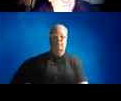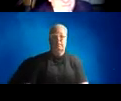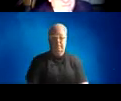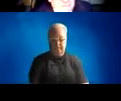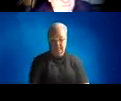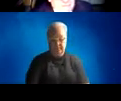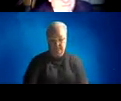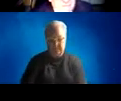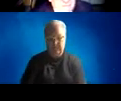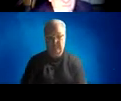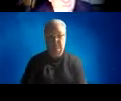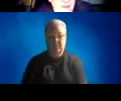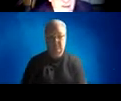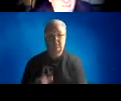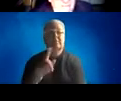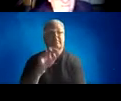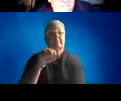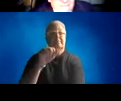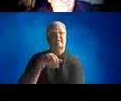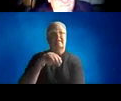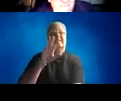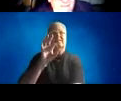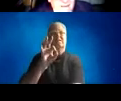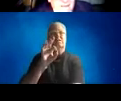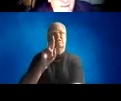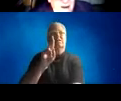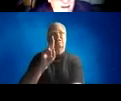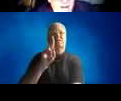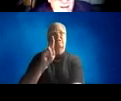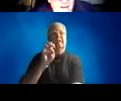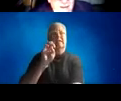Yes, Freaky Andrew, do you want to unmute?